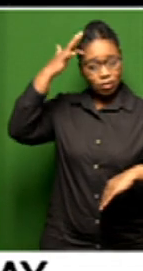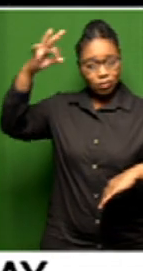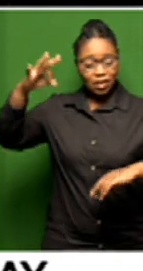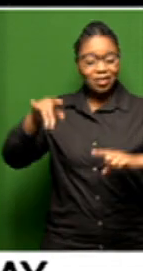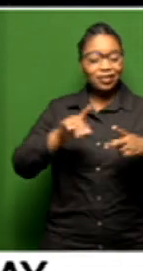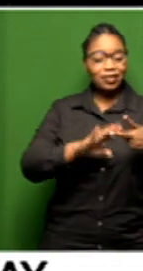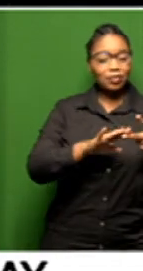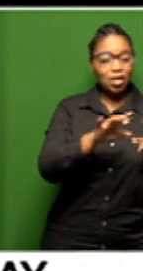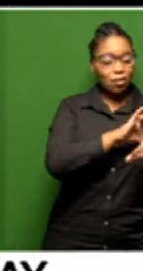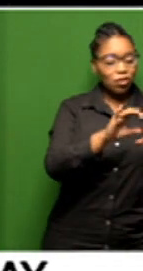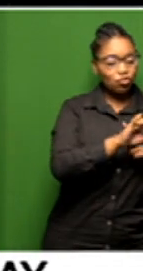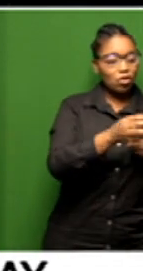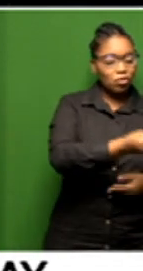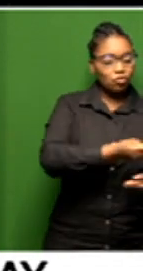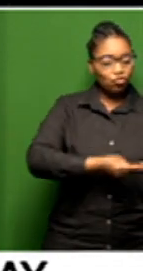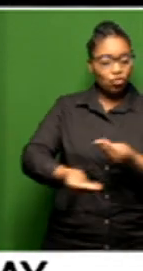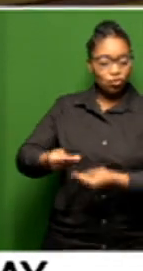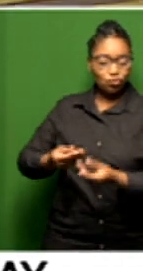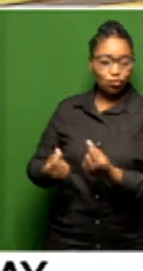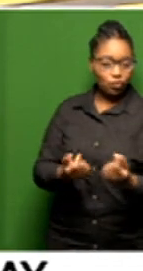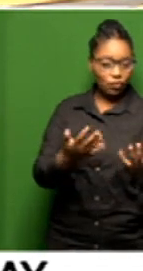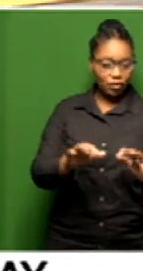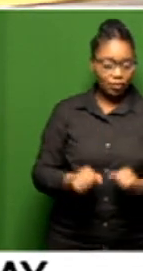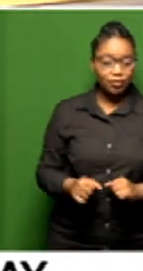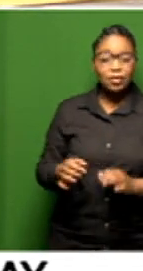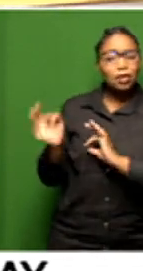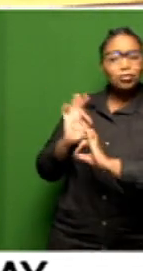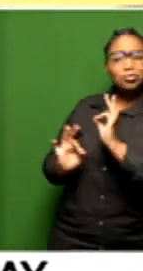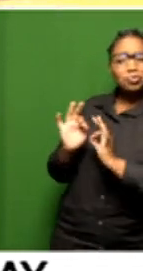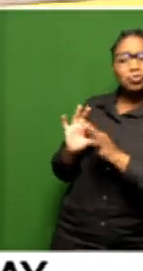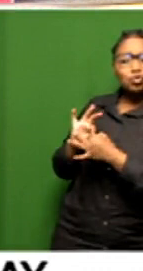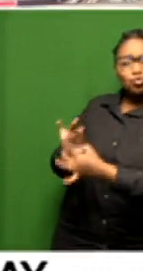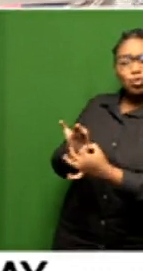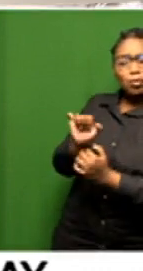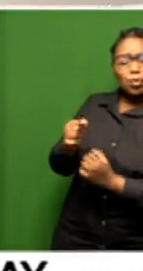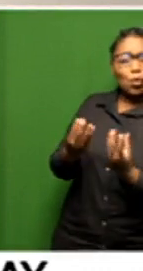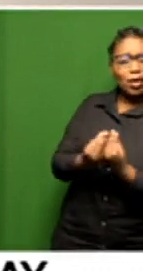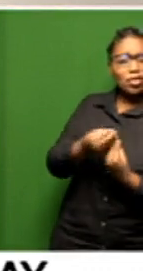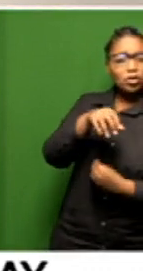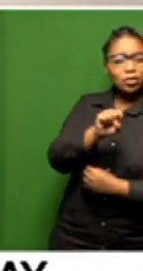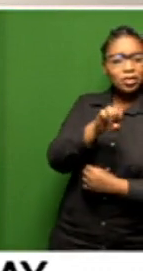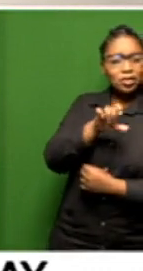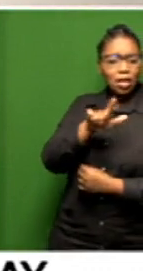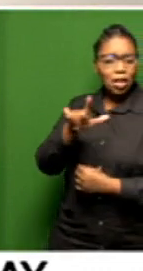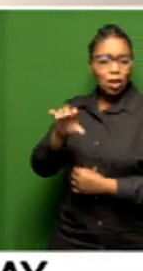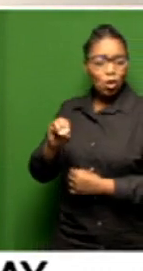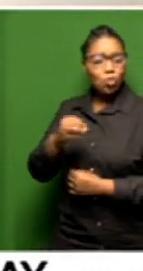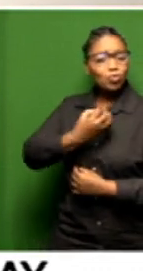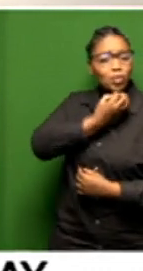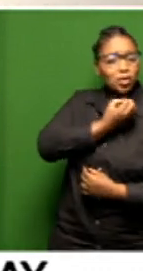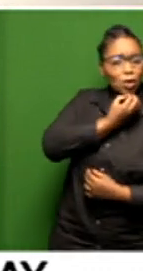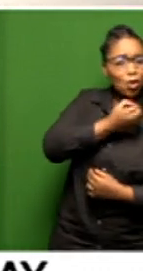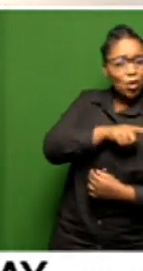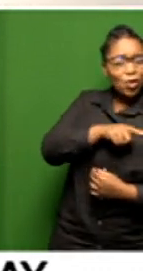cultural exchange. Speak to us about your relationship with Sello Maake kaNcube. I mean, this is not the first time that